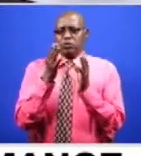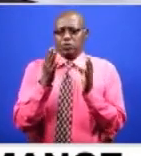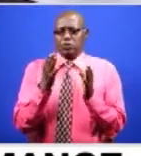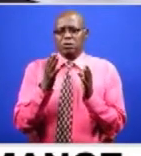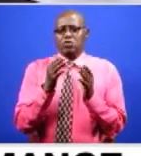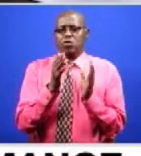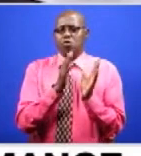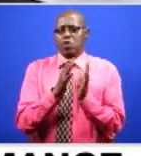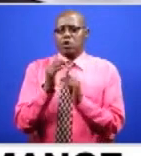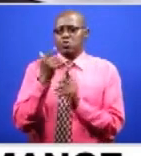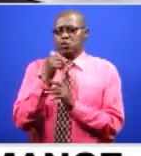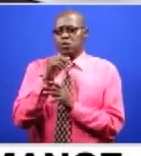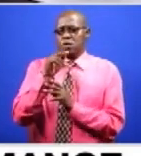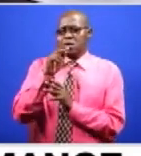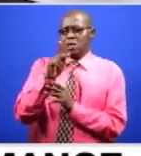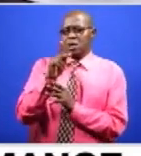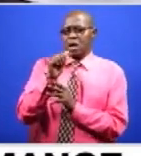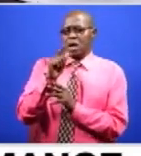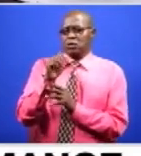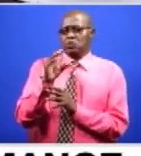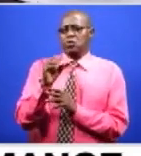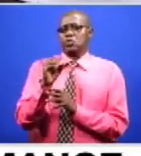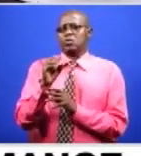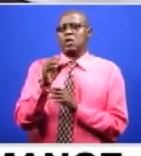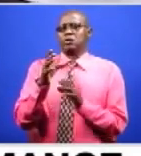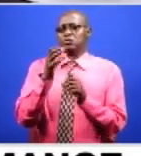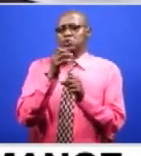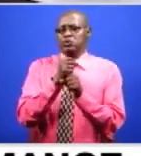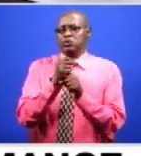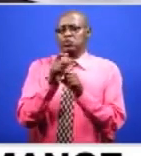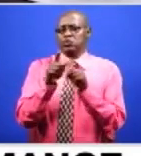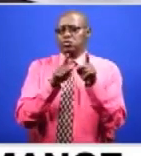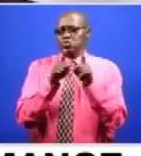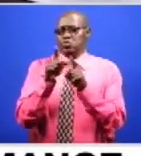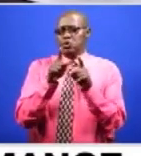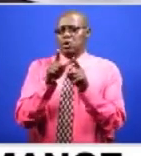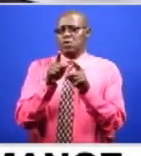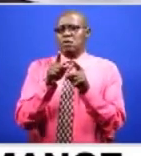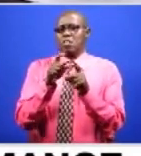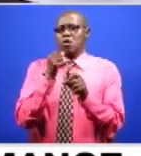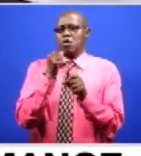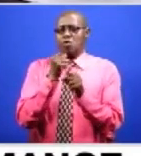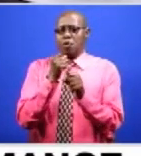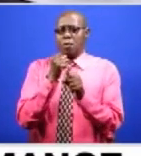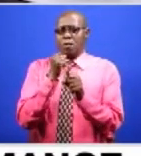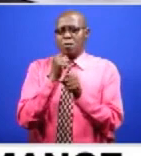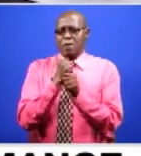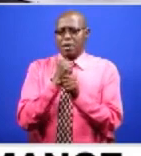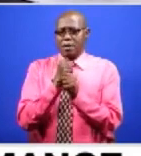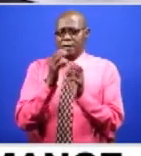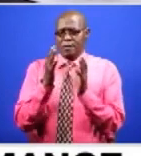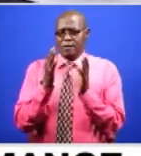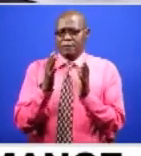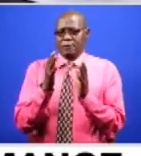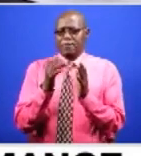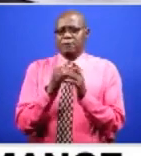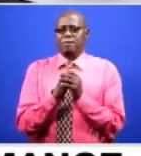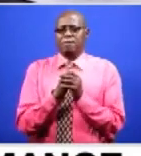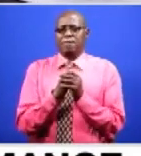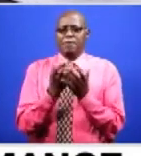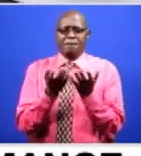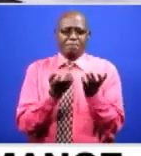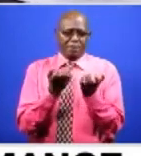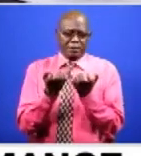KATO, who are the Kenya Association of Tour Operators, who are one of our key partners in fulfilling the business that we do, which is marketing